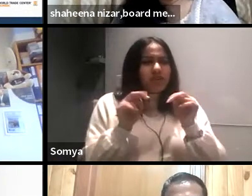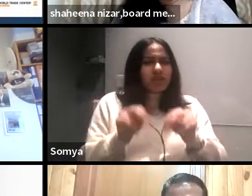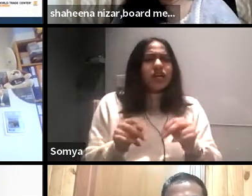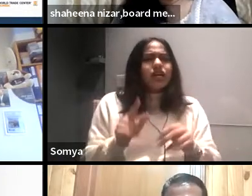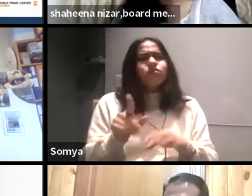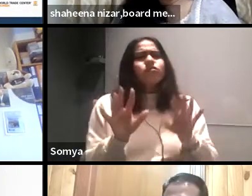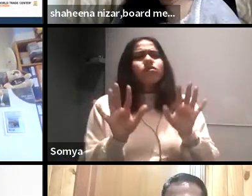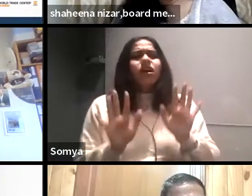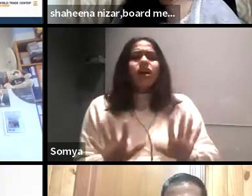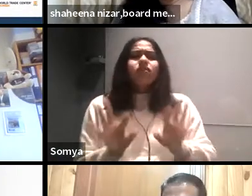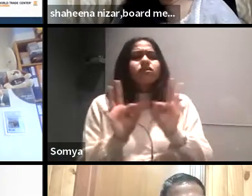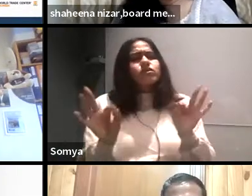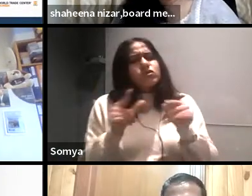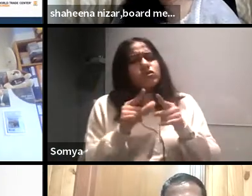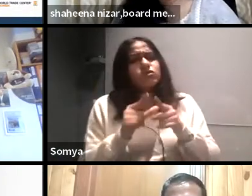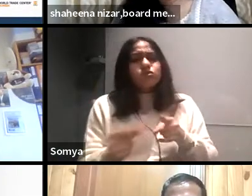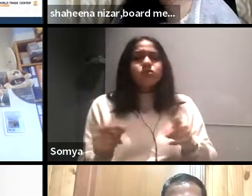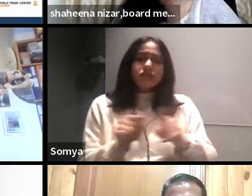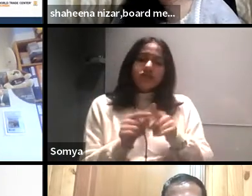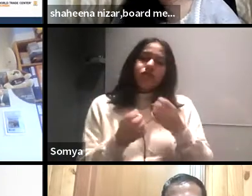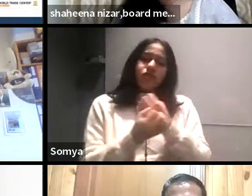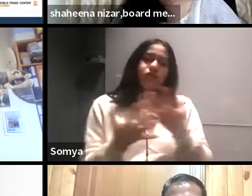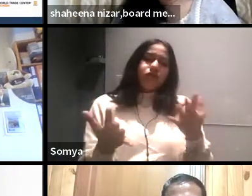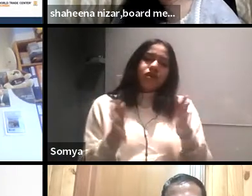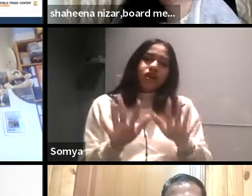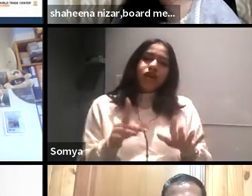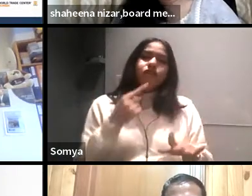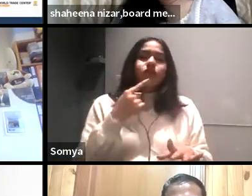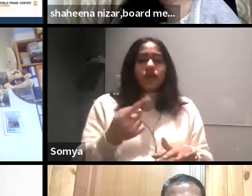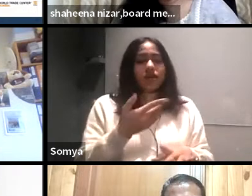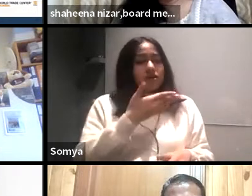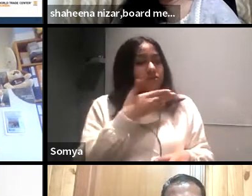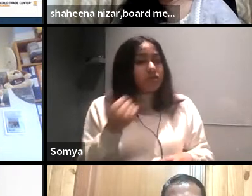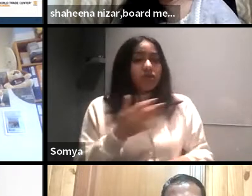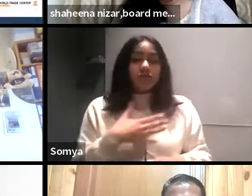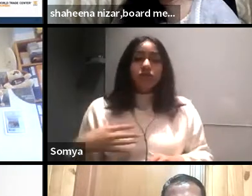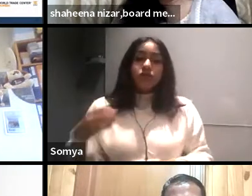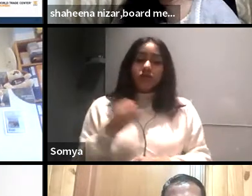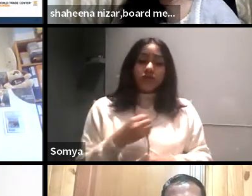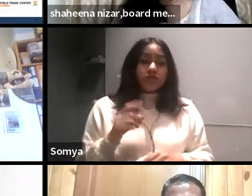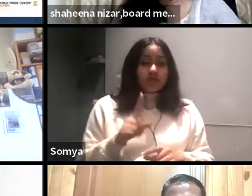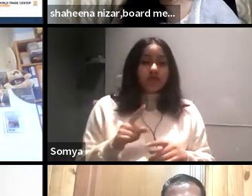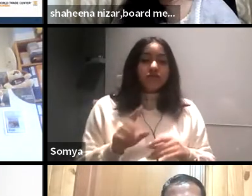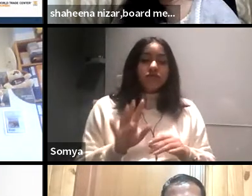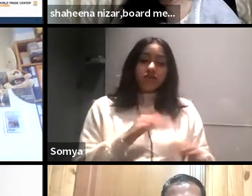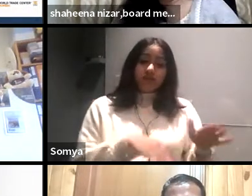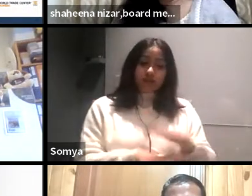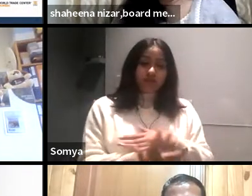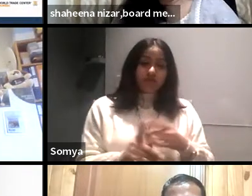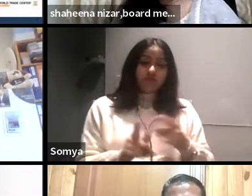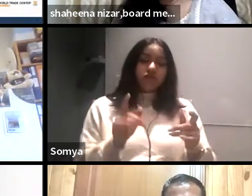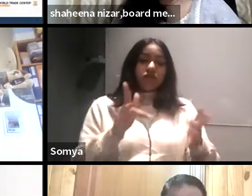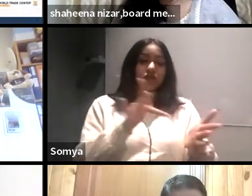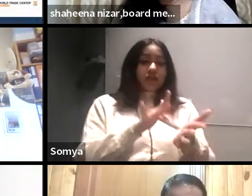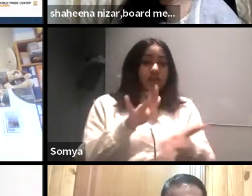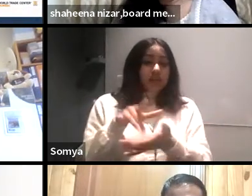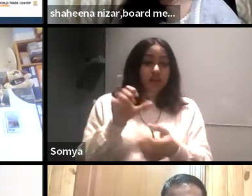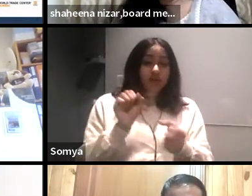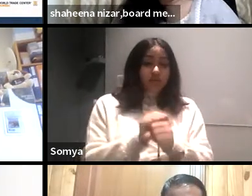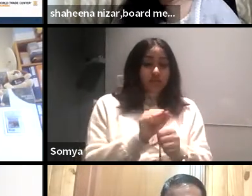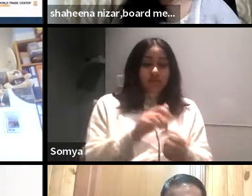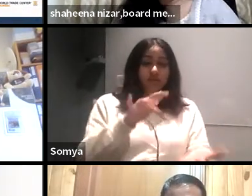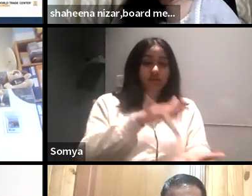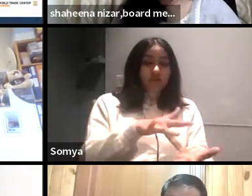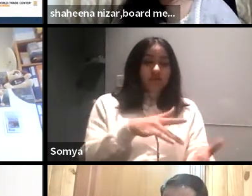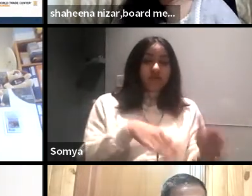just wouldn't do it. So a lot of this, the best organizations, it's really about a cultural change and a mind shift